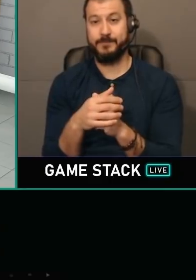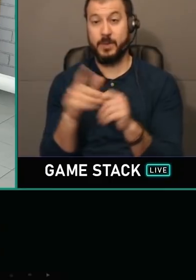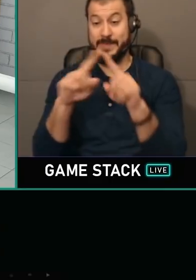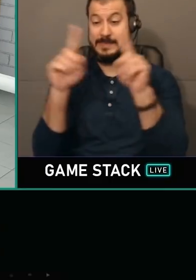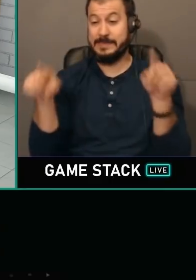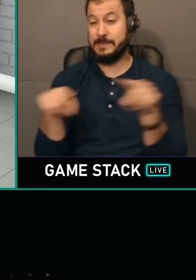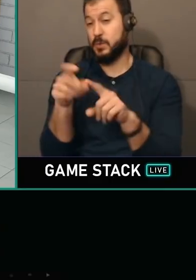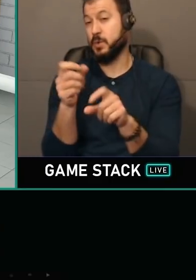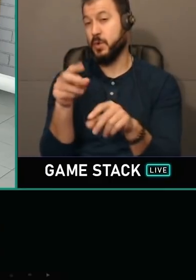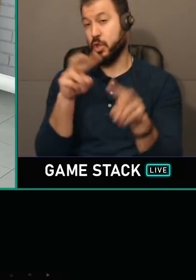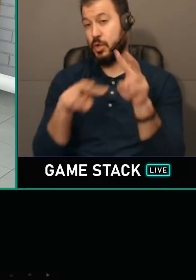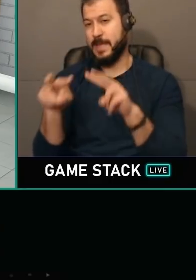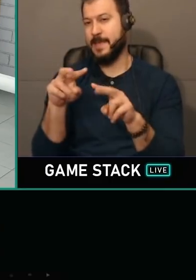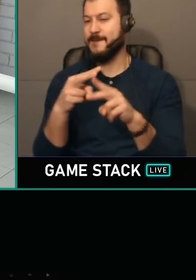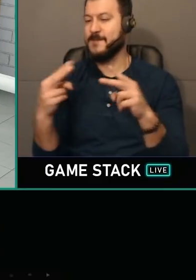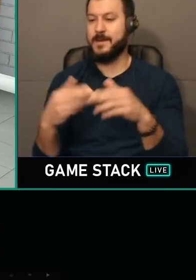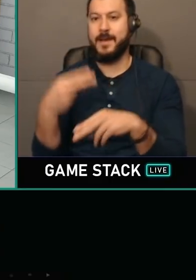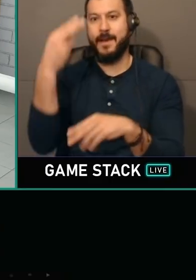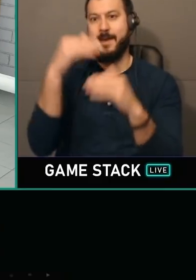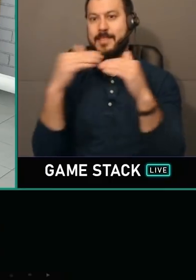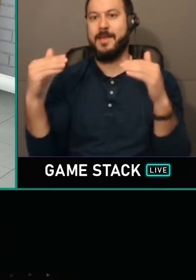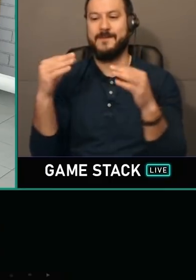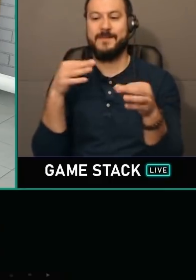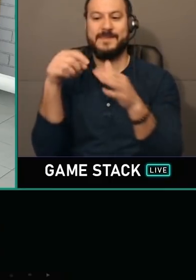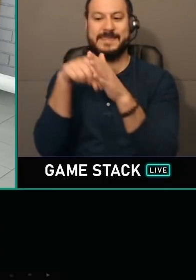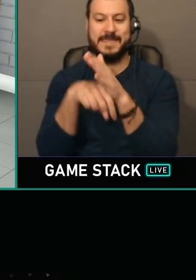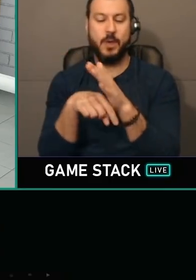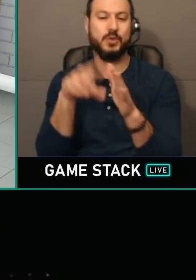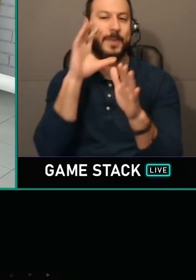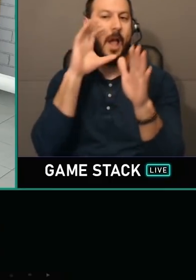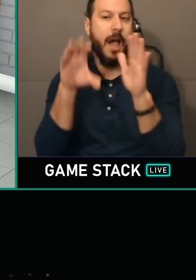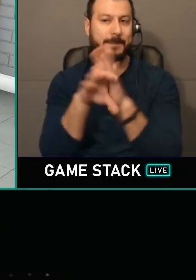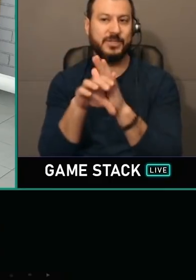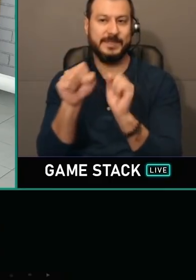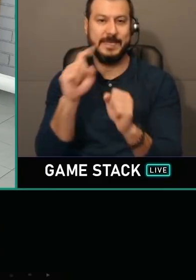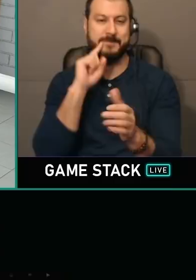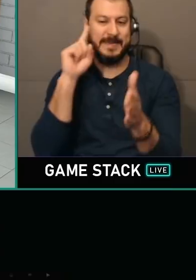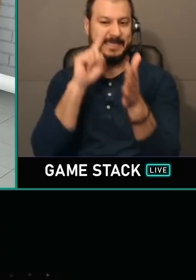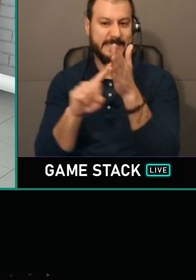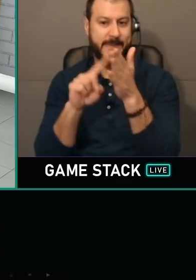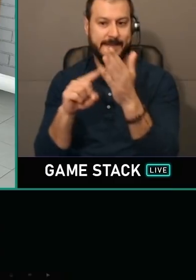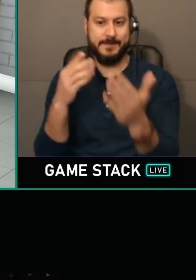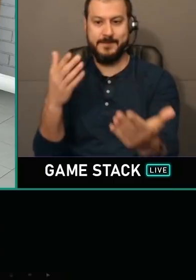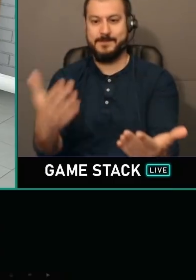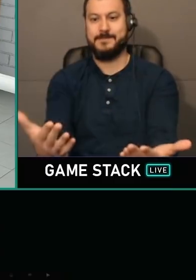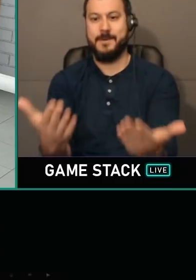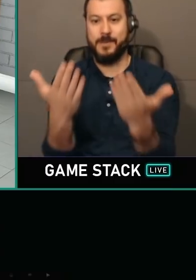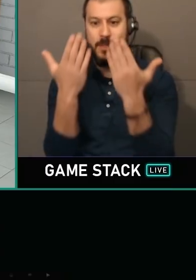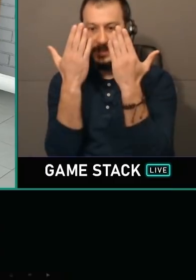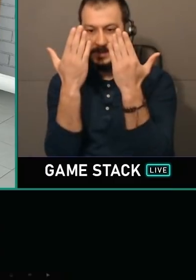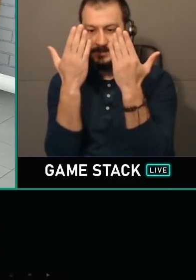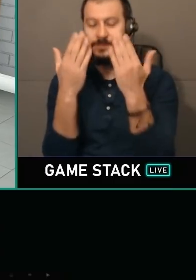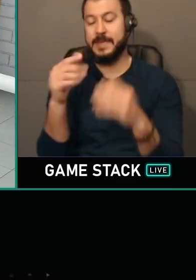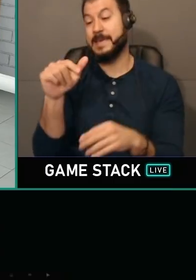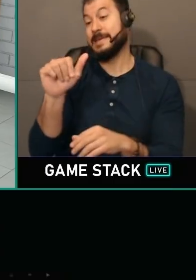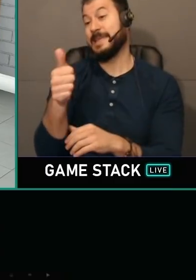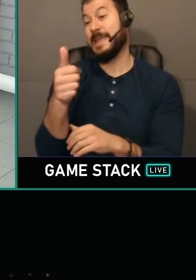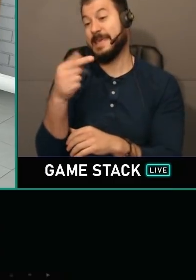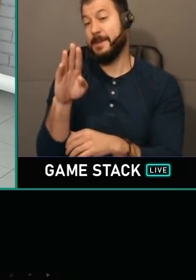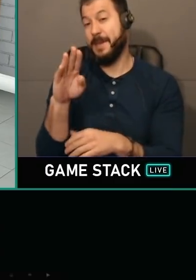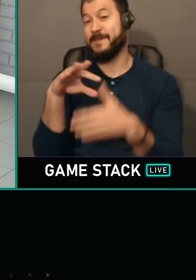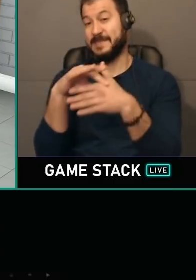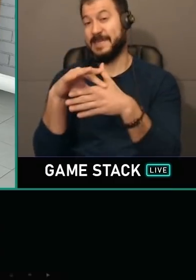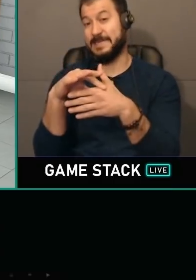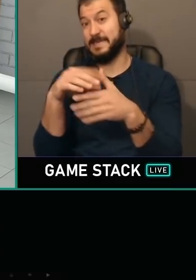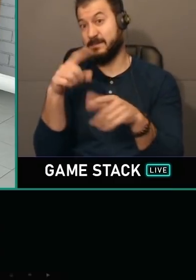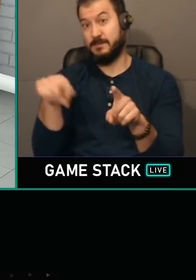to a very high level of detail so that the objects can be inspected up close. Over 10 gigabytes of texture content are present